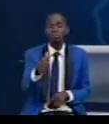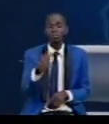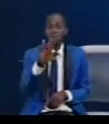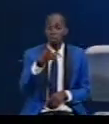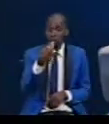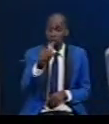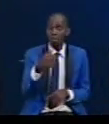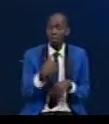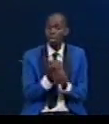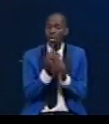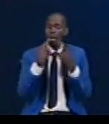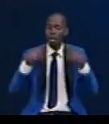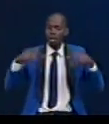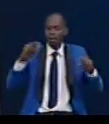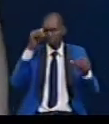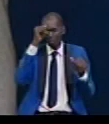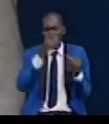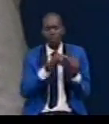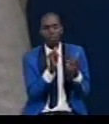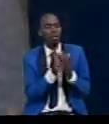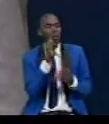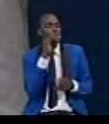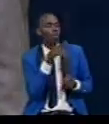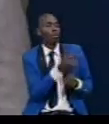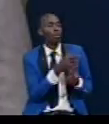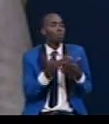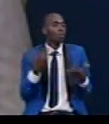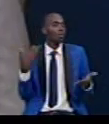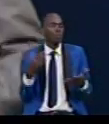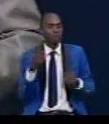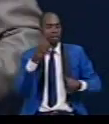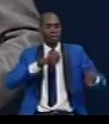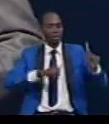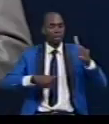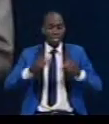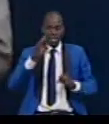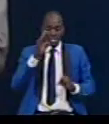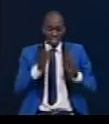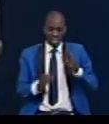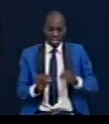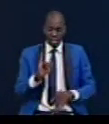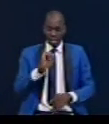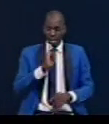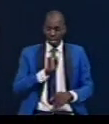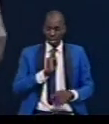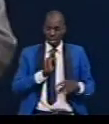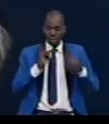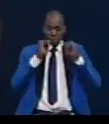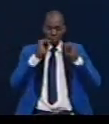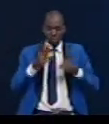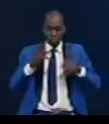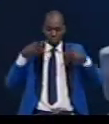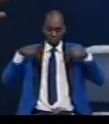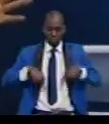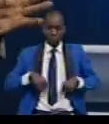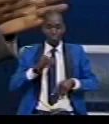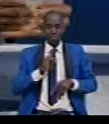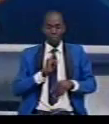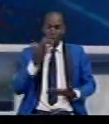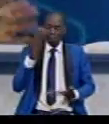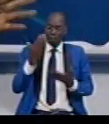announcement that if I may only touch the hem of his garment,